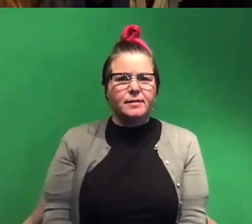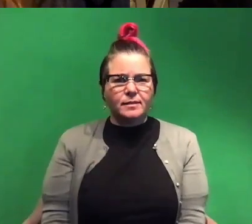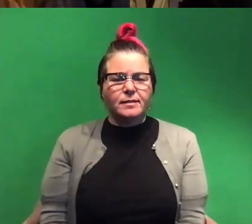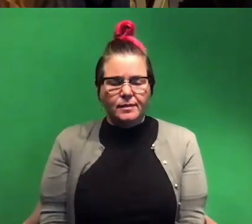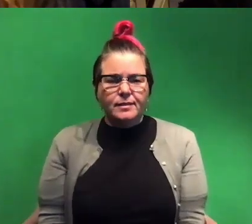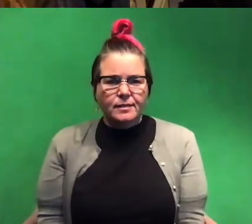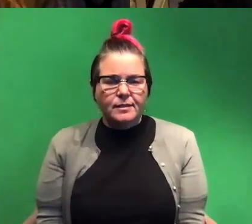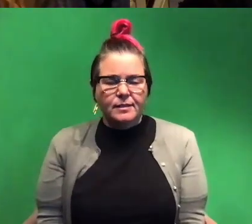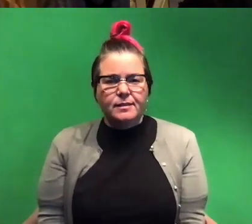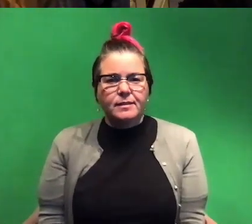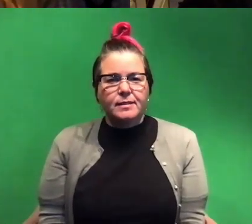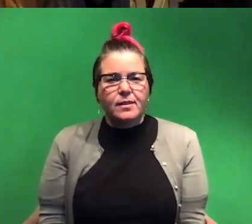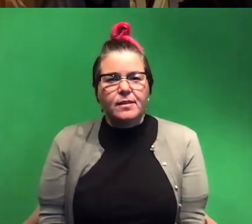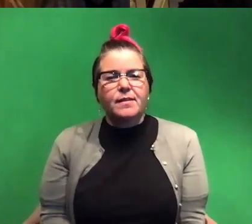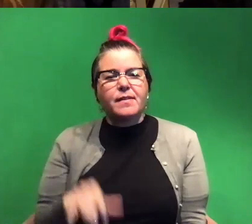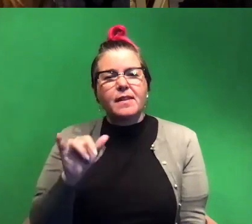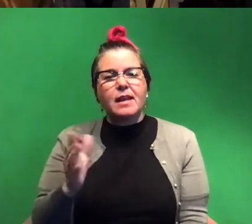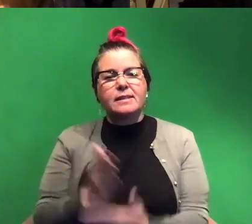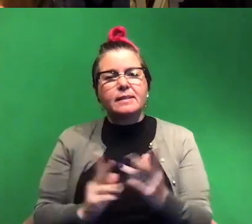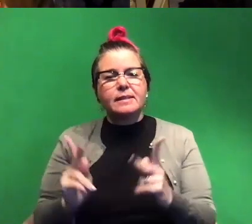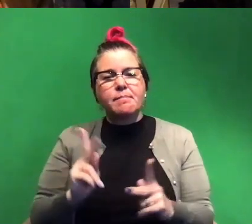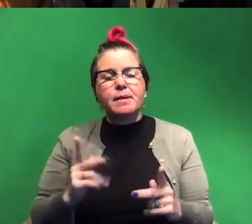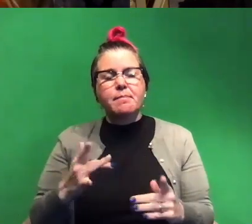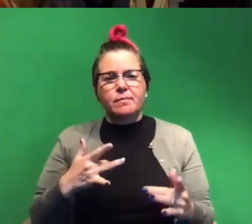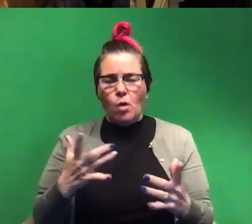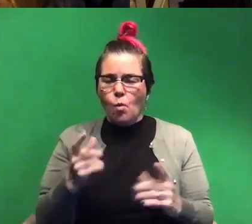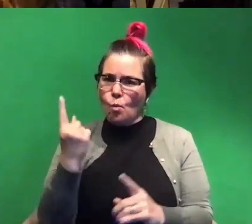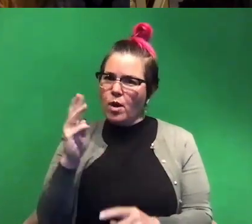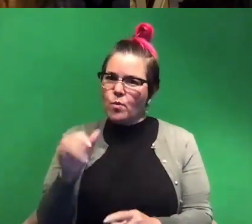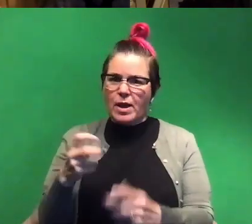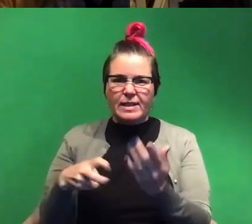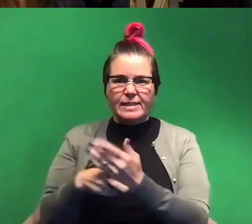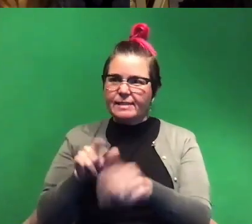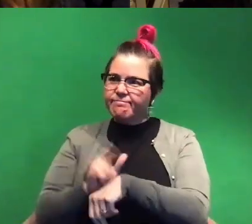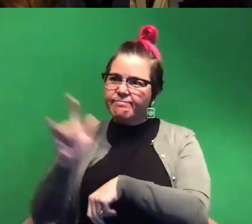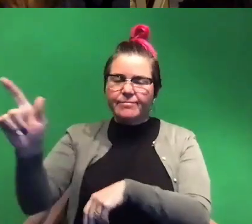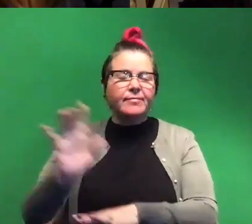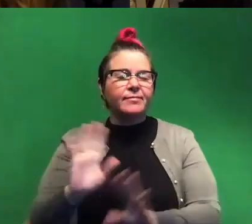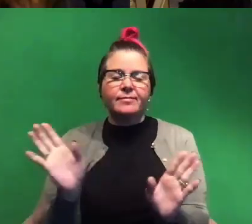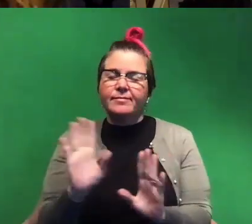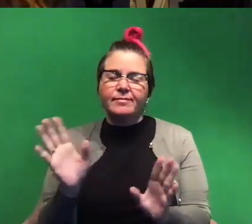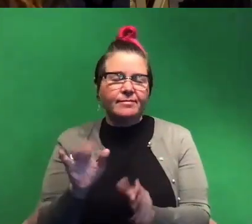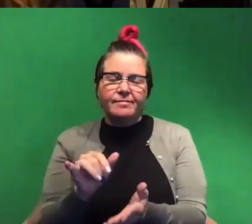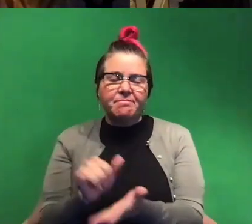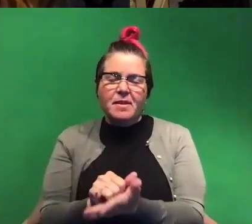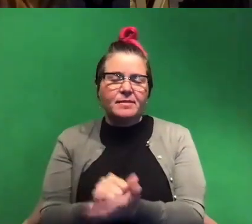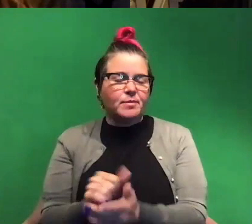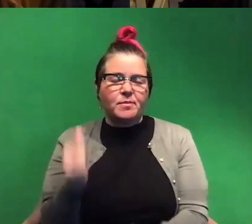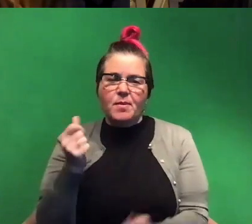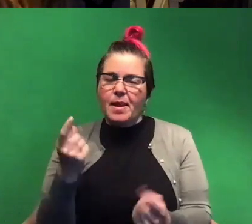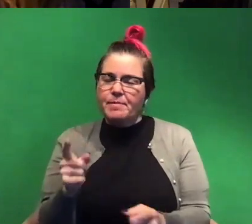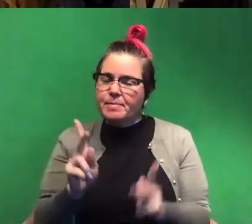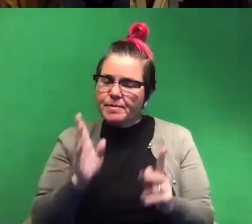I think that was, some people wanted a one-way ticket. That is not happening. People will be coming